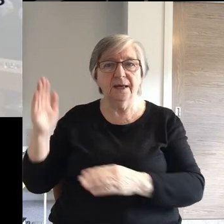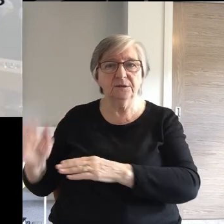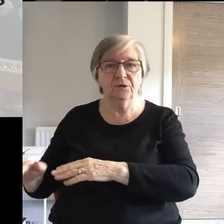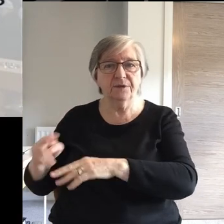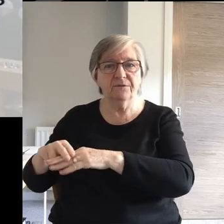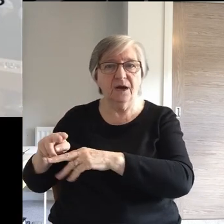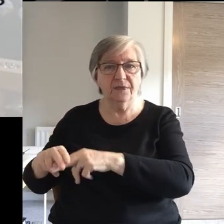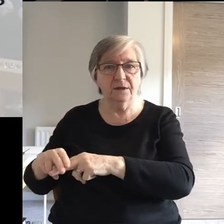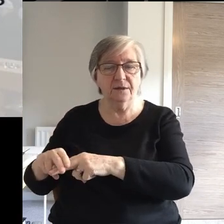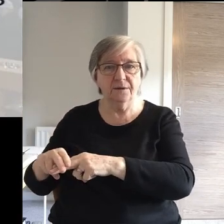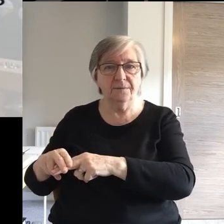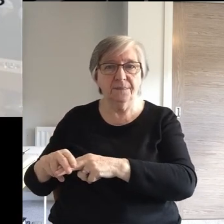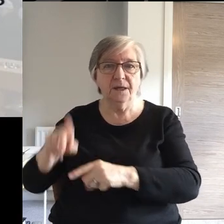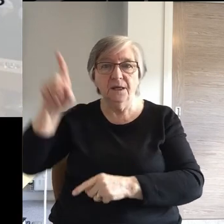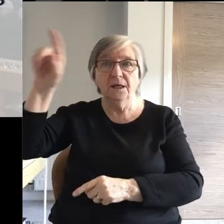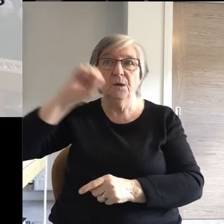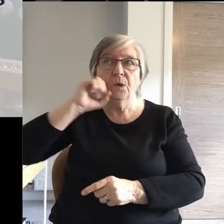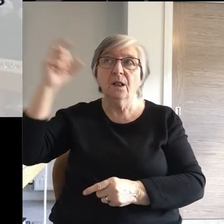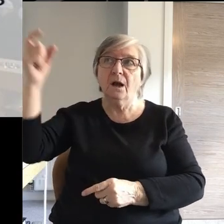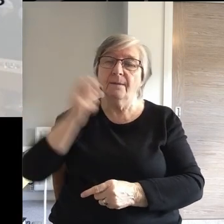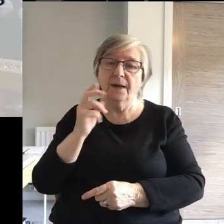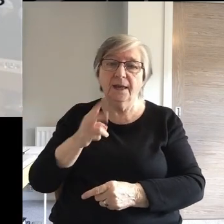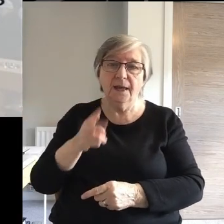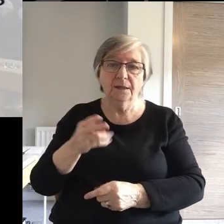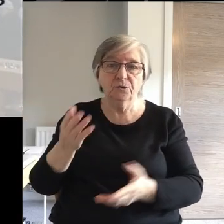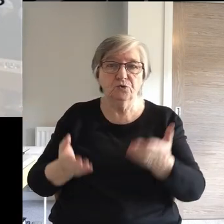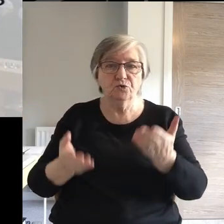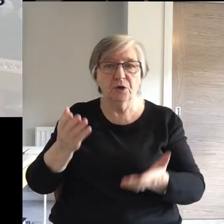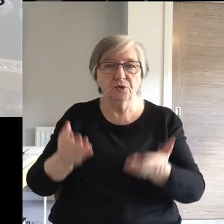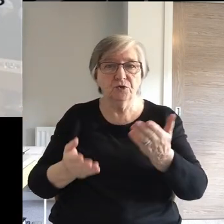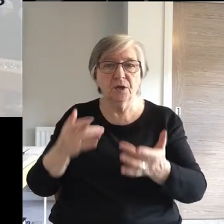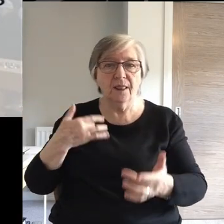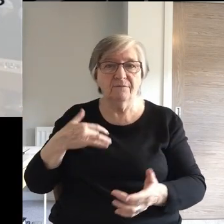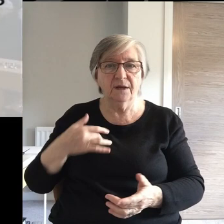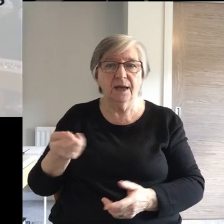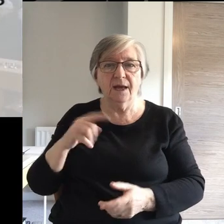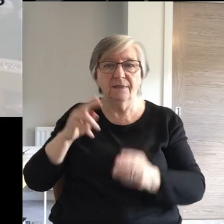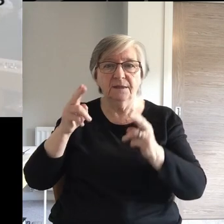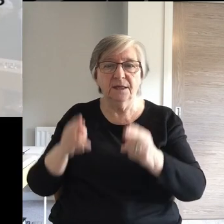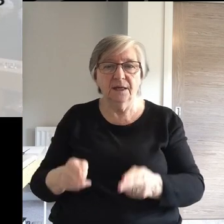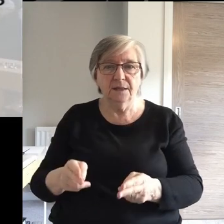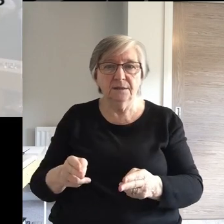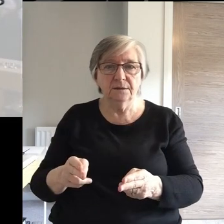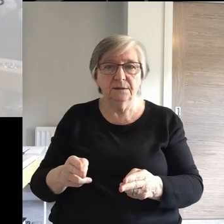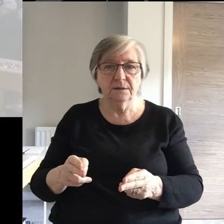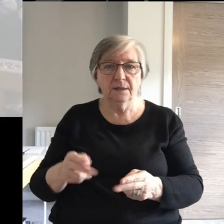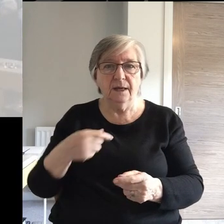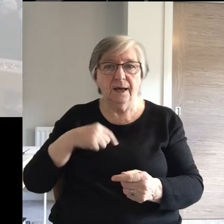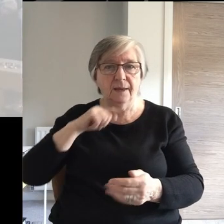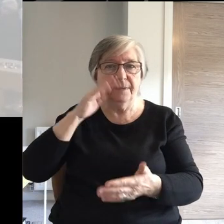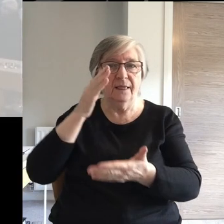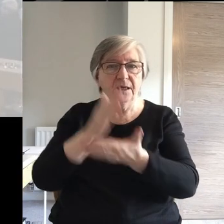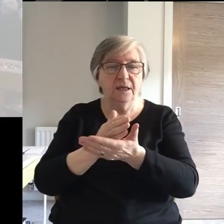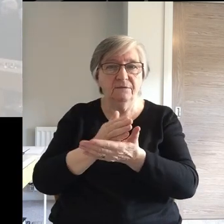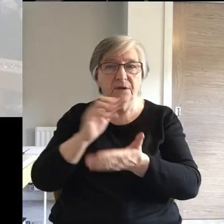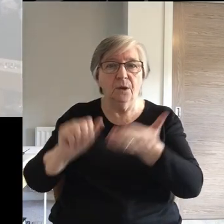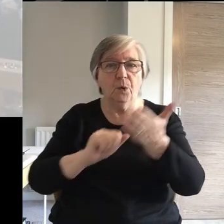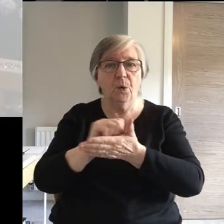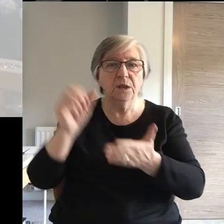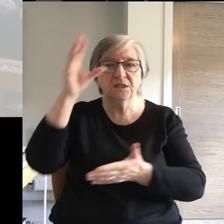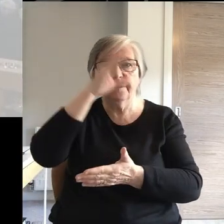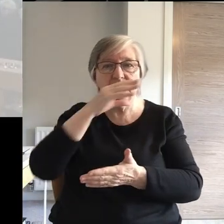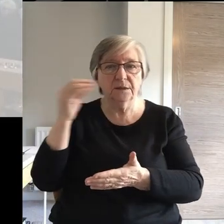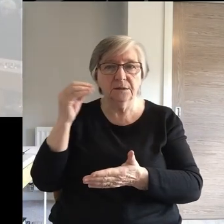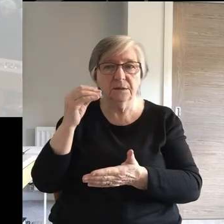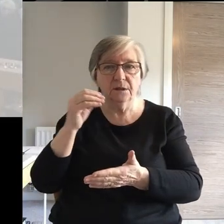at the right hand of the Father, and he will come again to judge the living and the dead. I believe